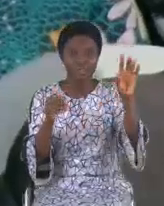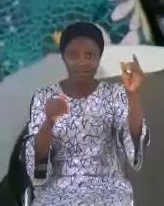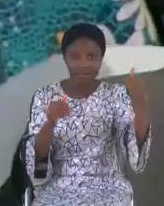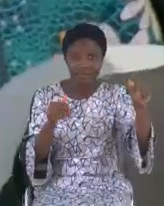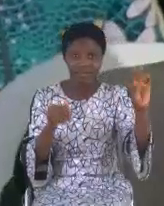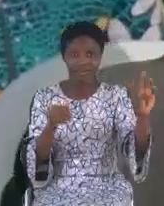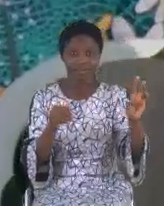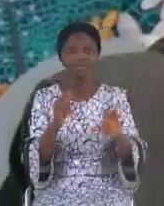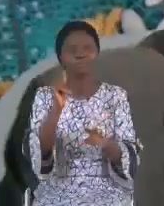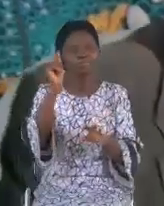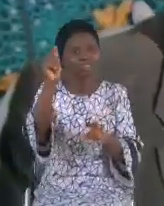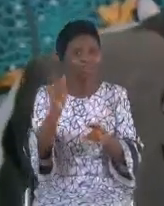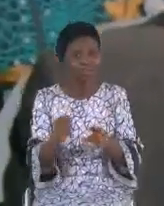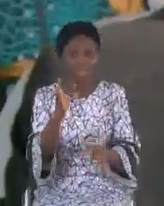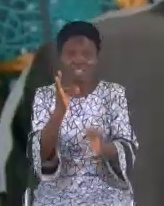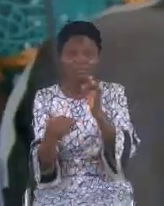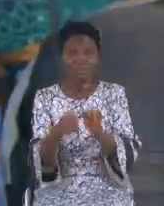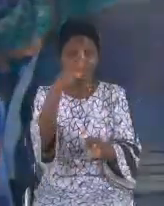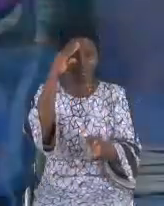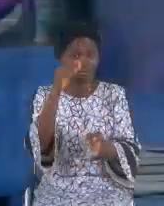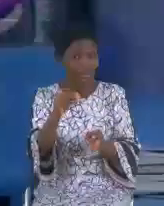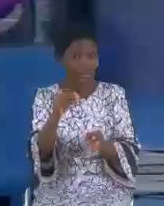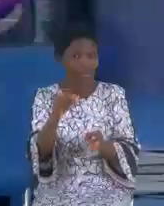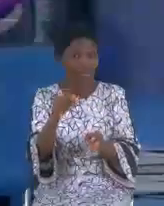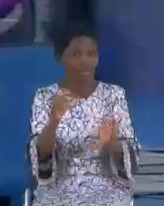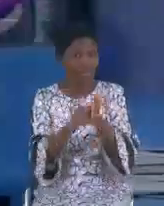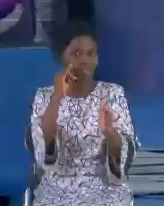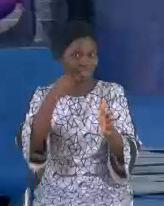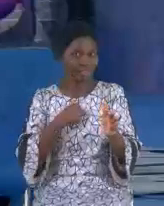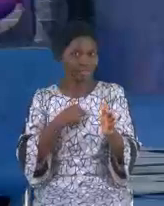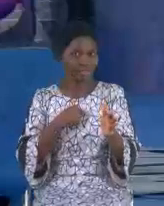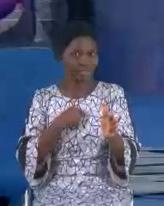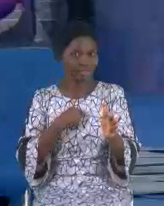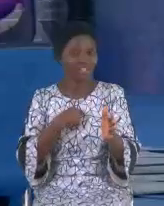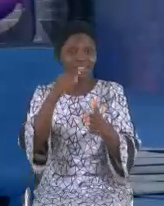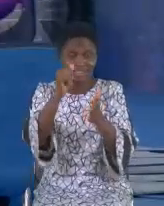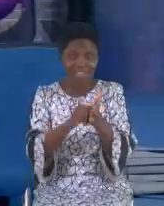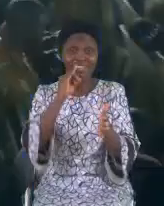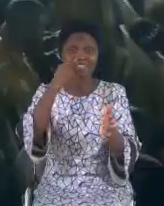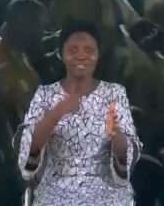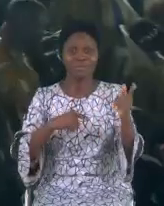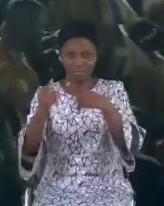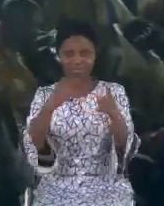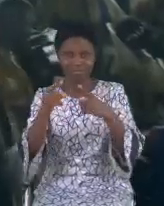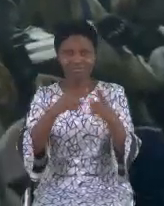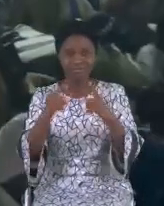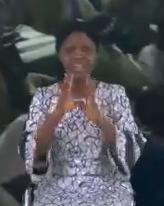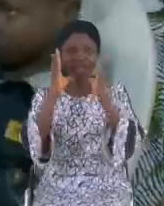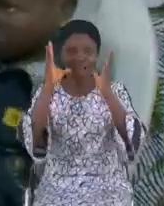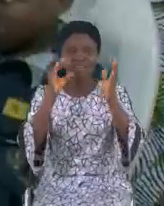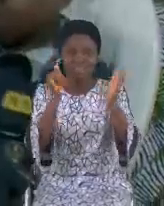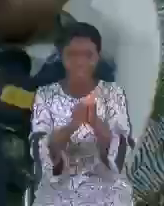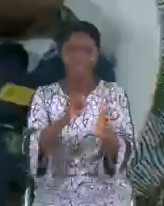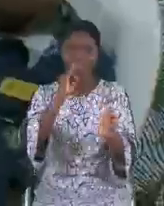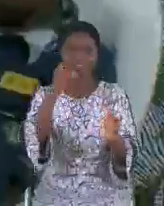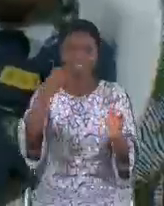Therefore, if any man, that's me. I said, that's me. Say it aloud, that's me.